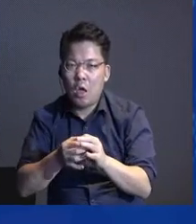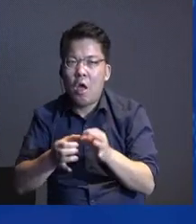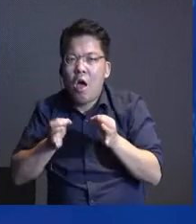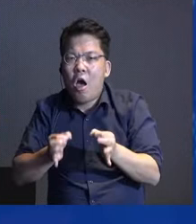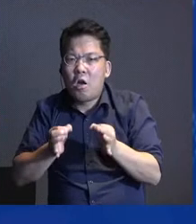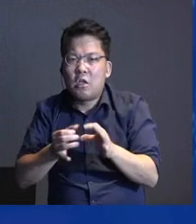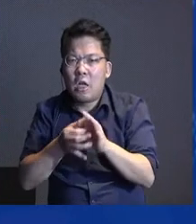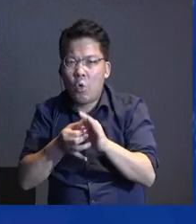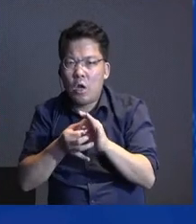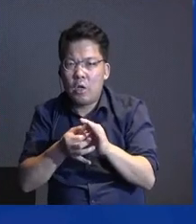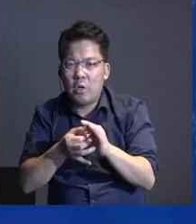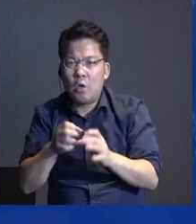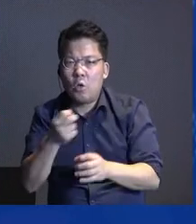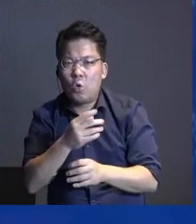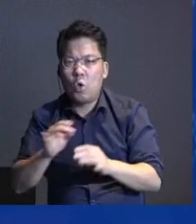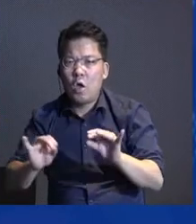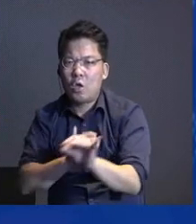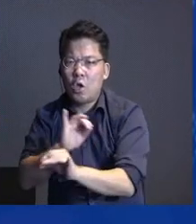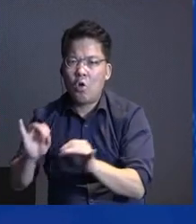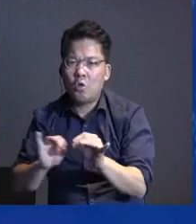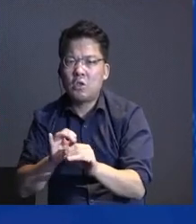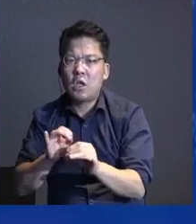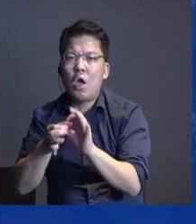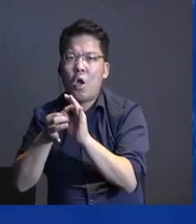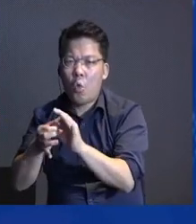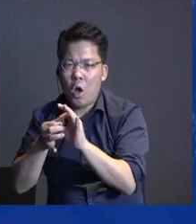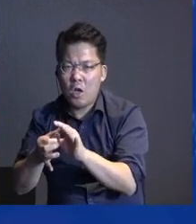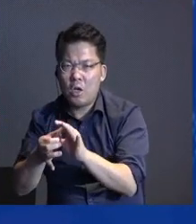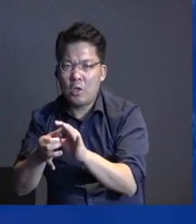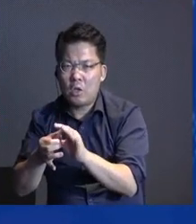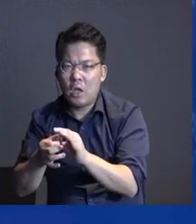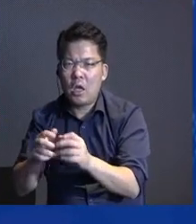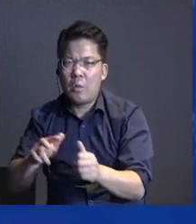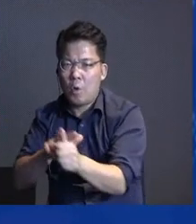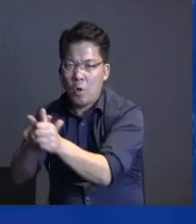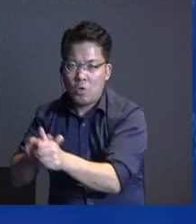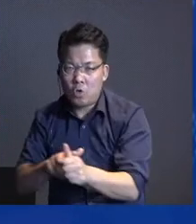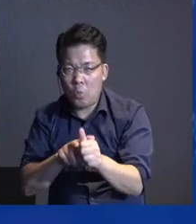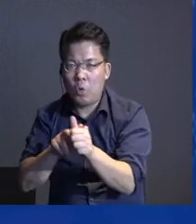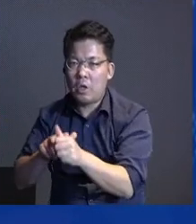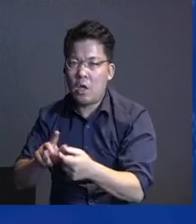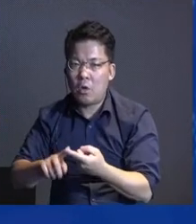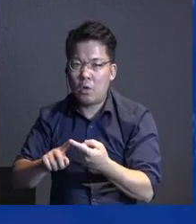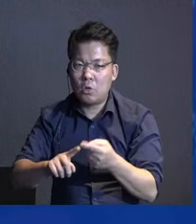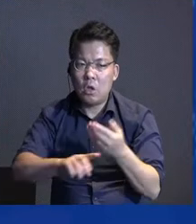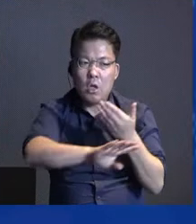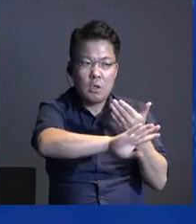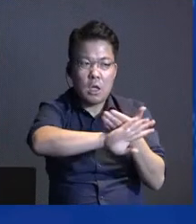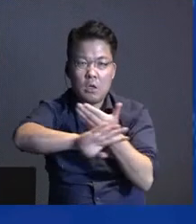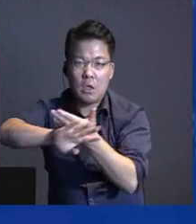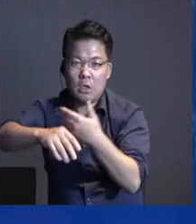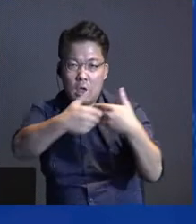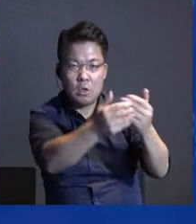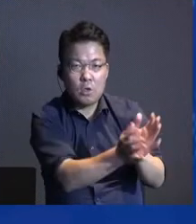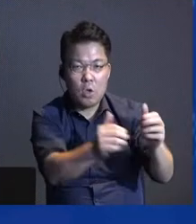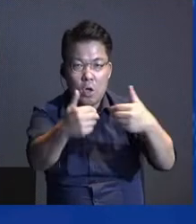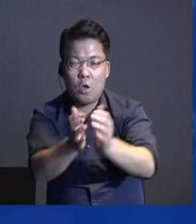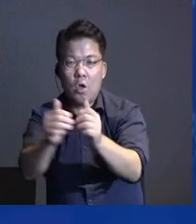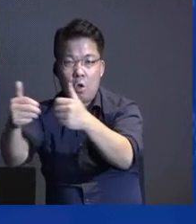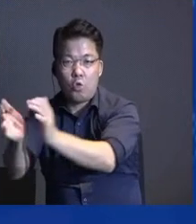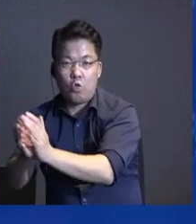various activities, but also coming together regularly and kind of going with the flow of asking also what the